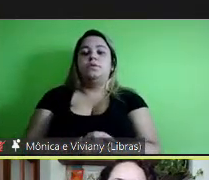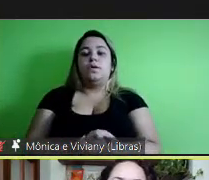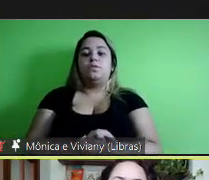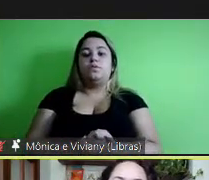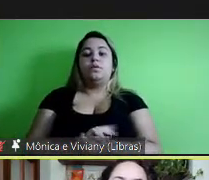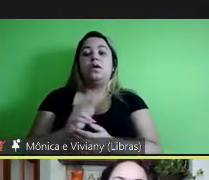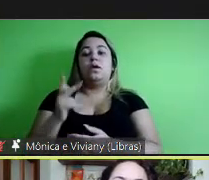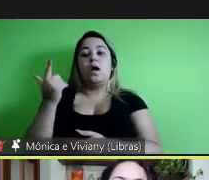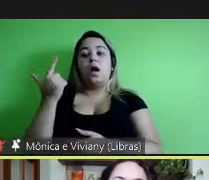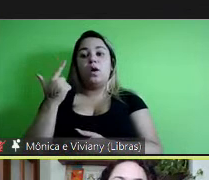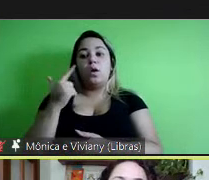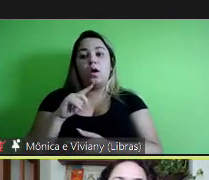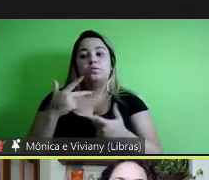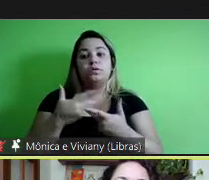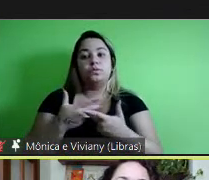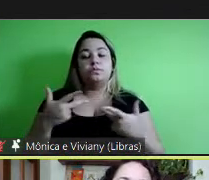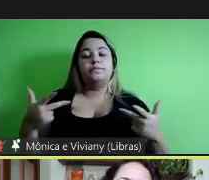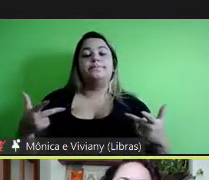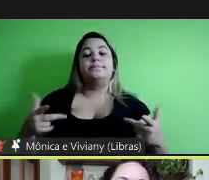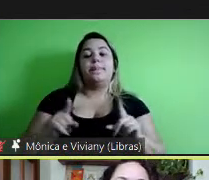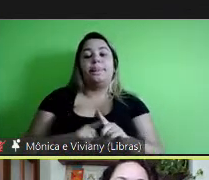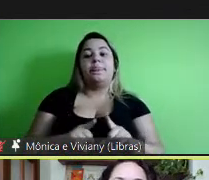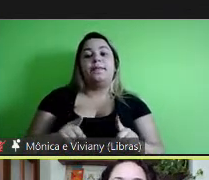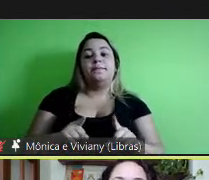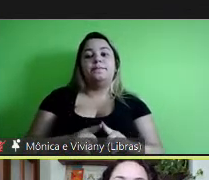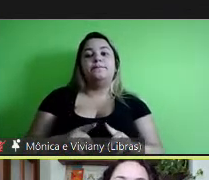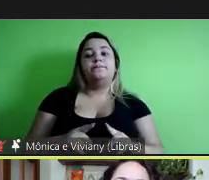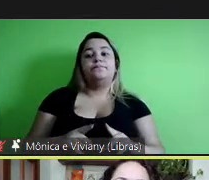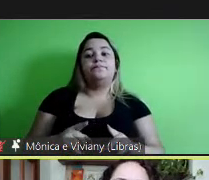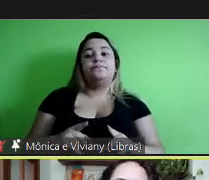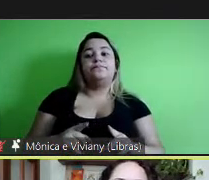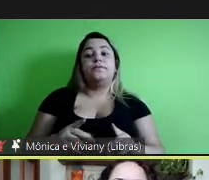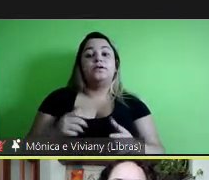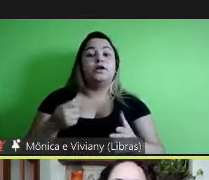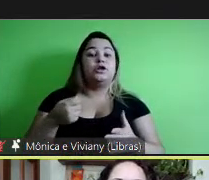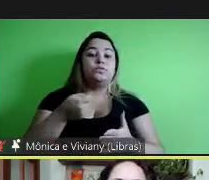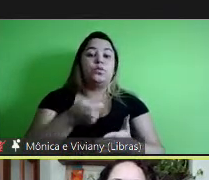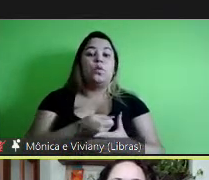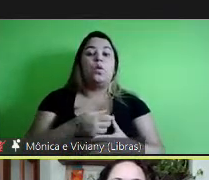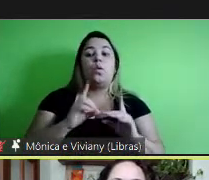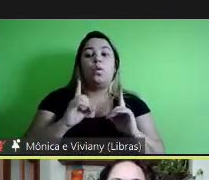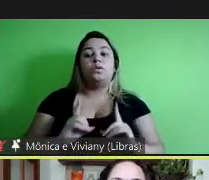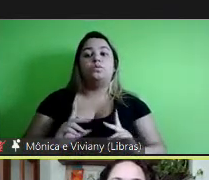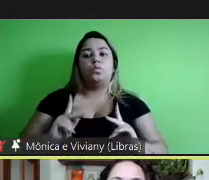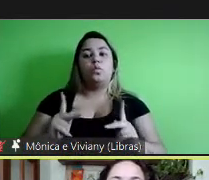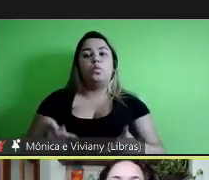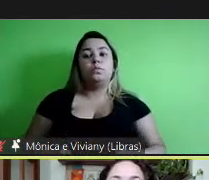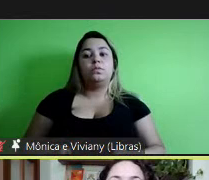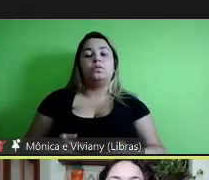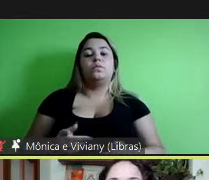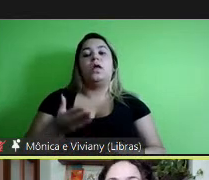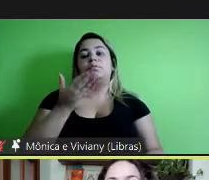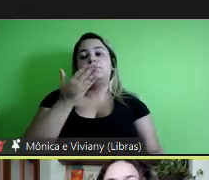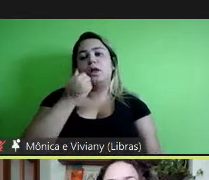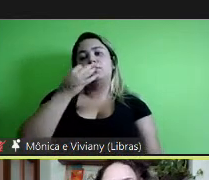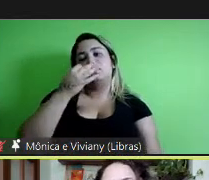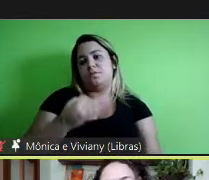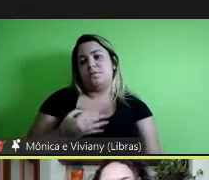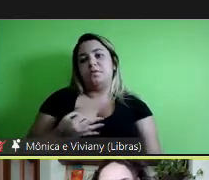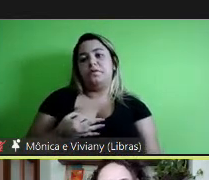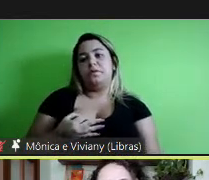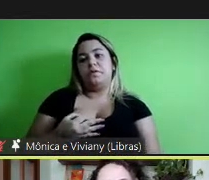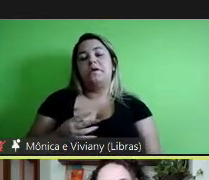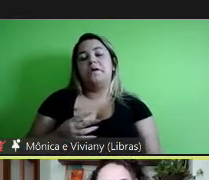Another very important point to highlight is that within this trajectory to guarantee the human right to an